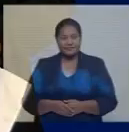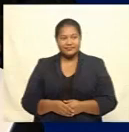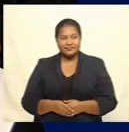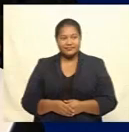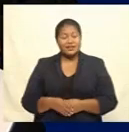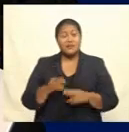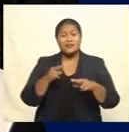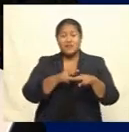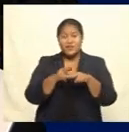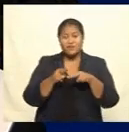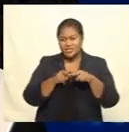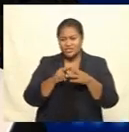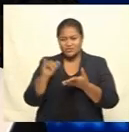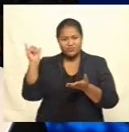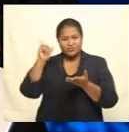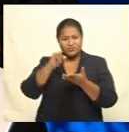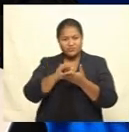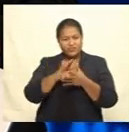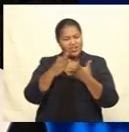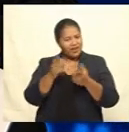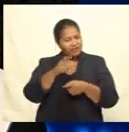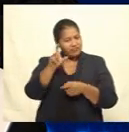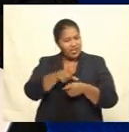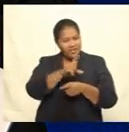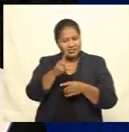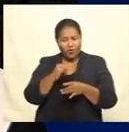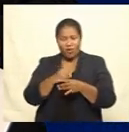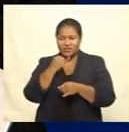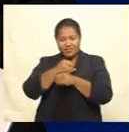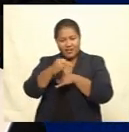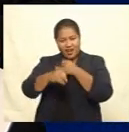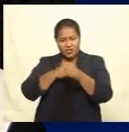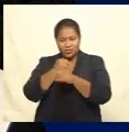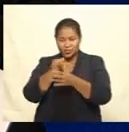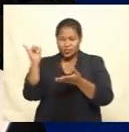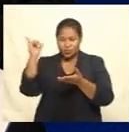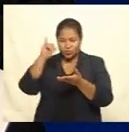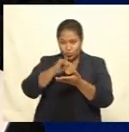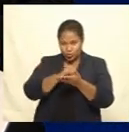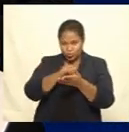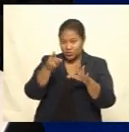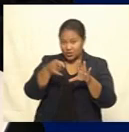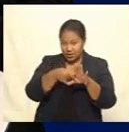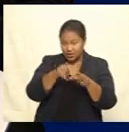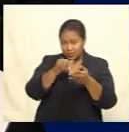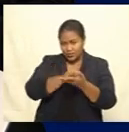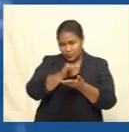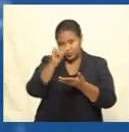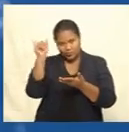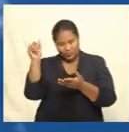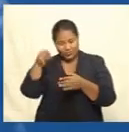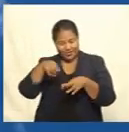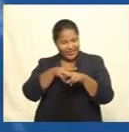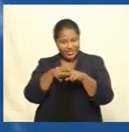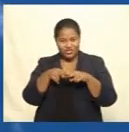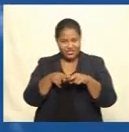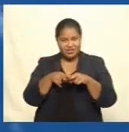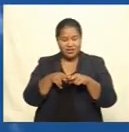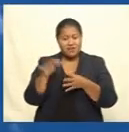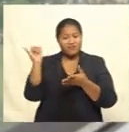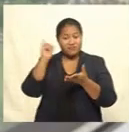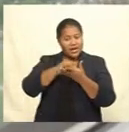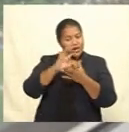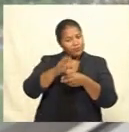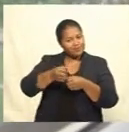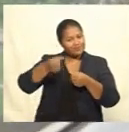Fiji Airways has extended its cancellation of all international repatriation flights into and out of Fiji. Flights are now